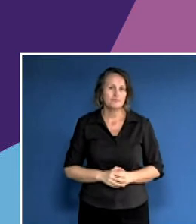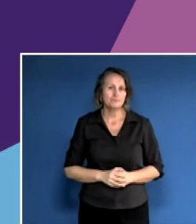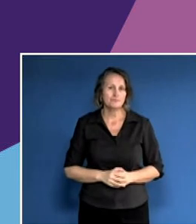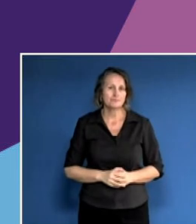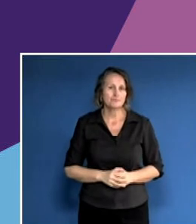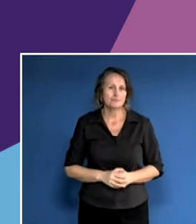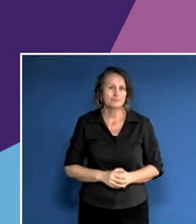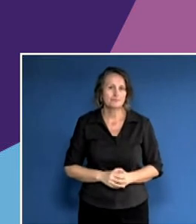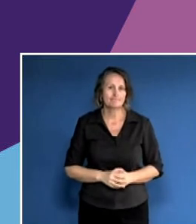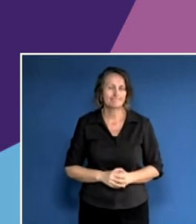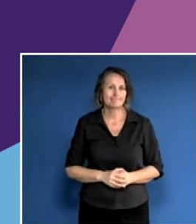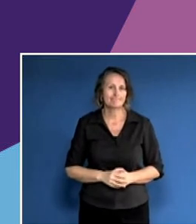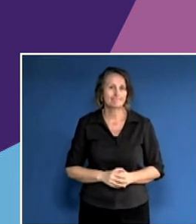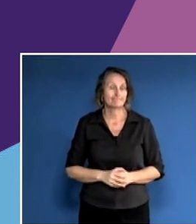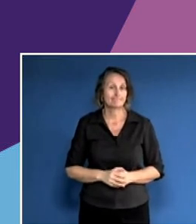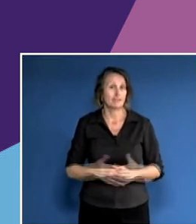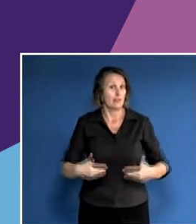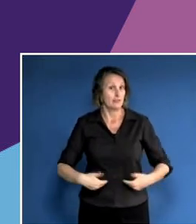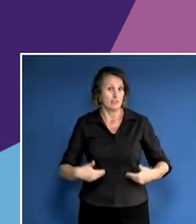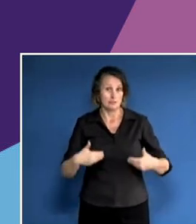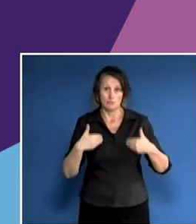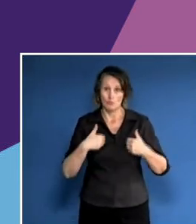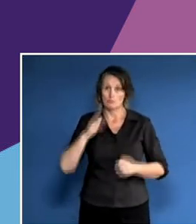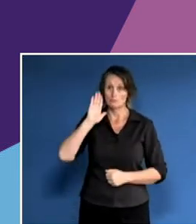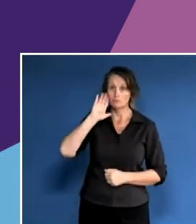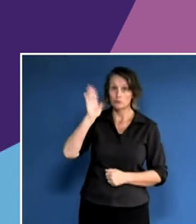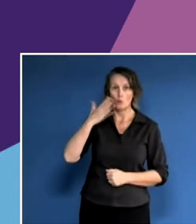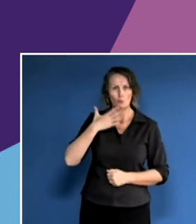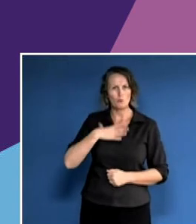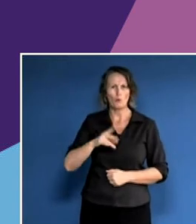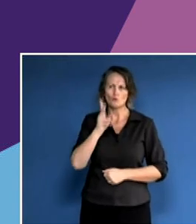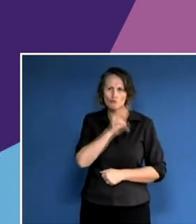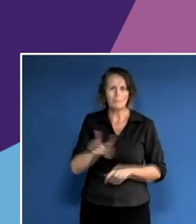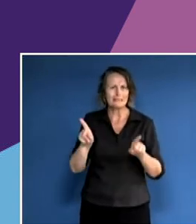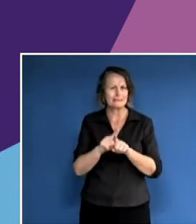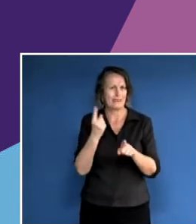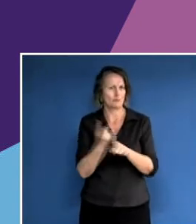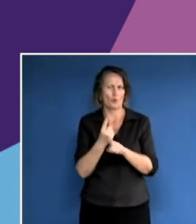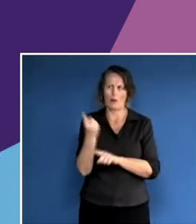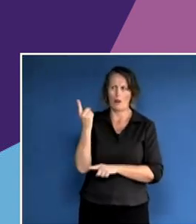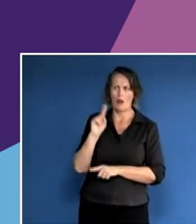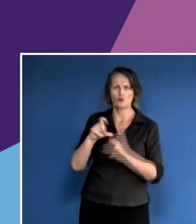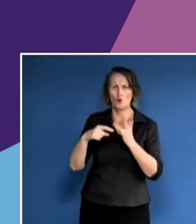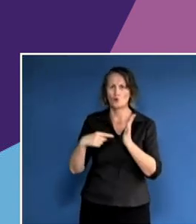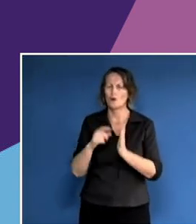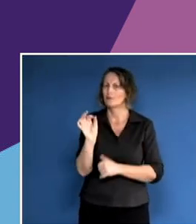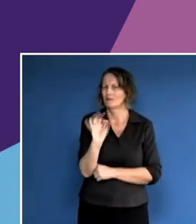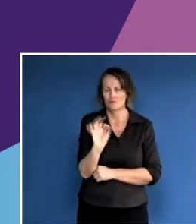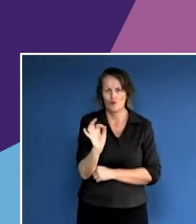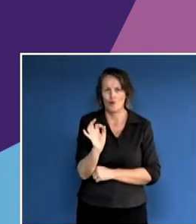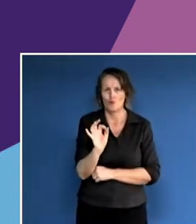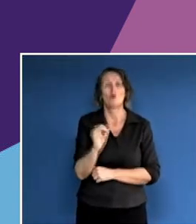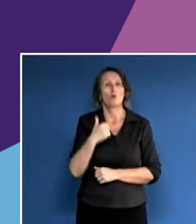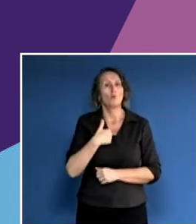Our opening this morning is not intended to repeat what we said in October. Our opening remarks are available on the Royal